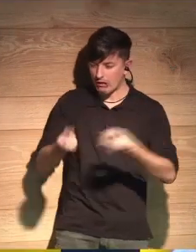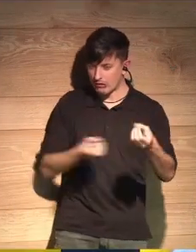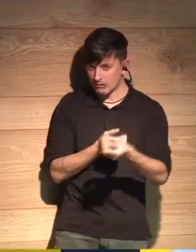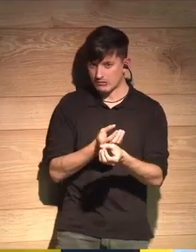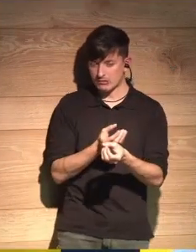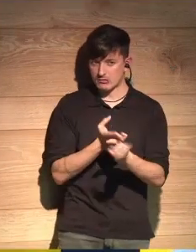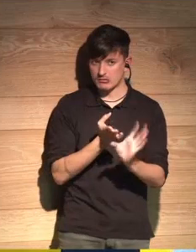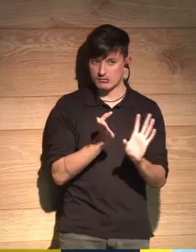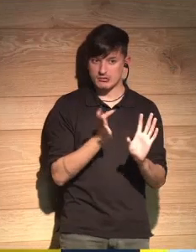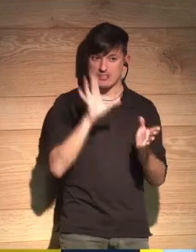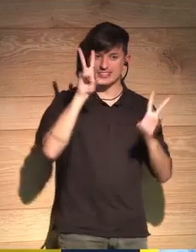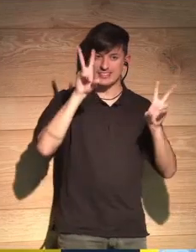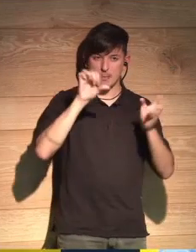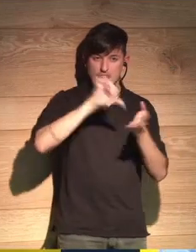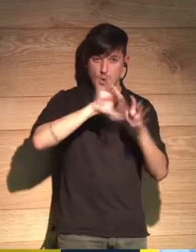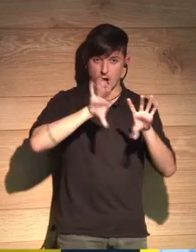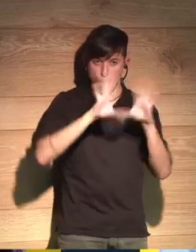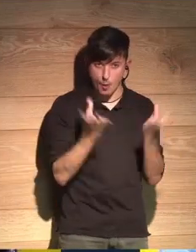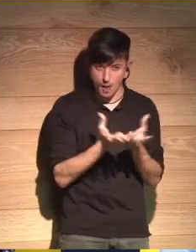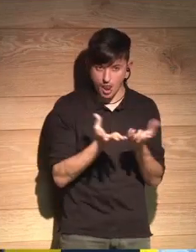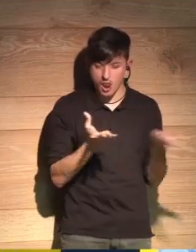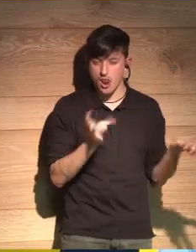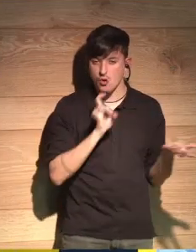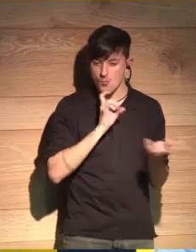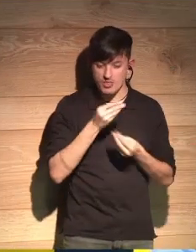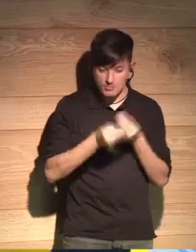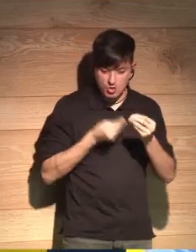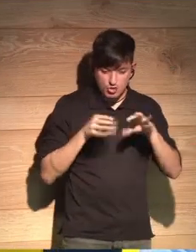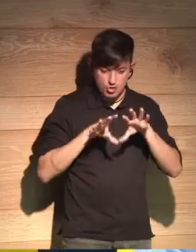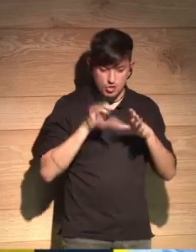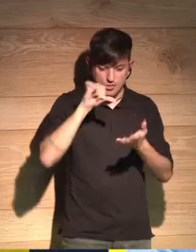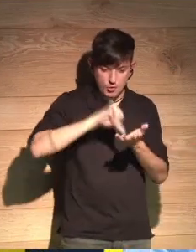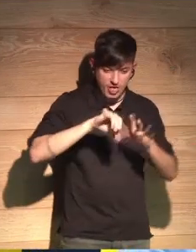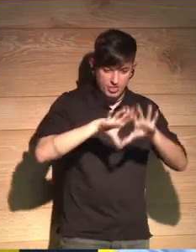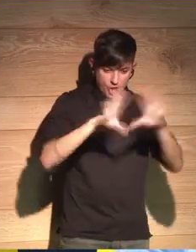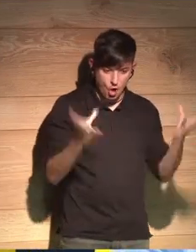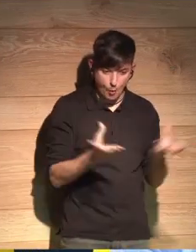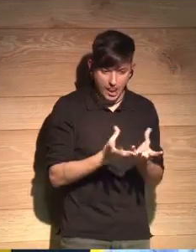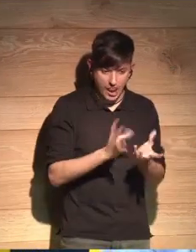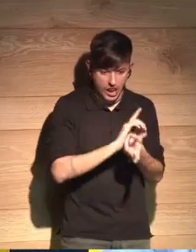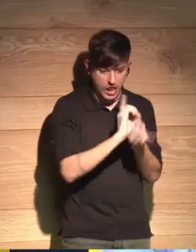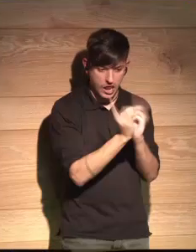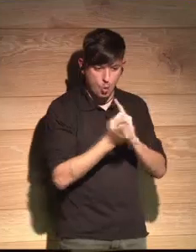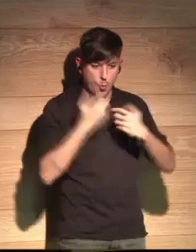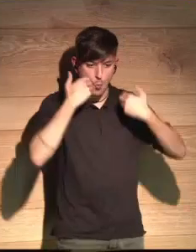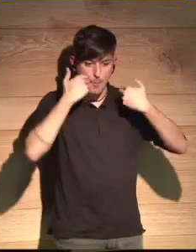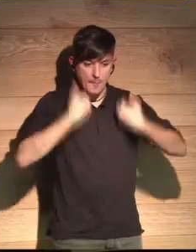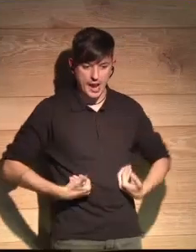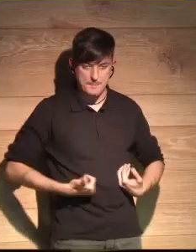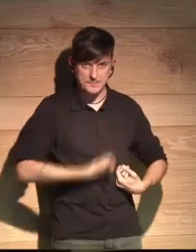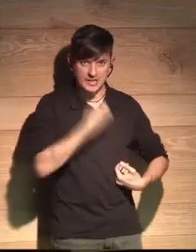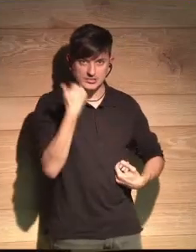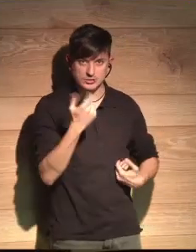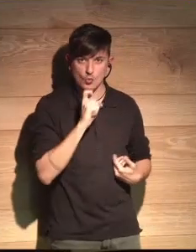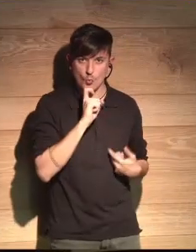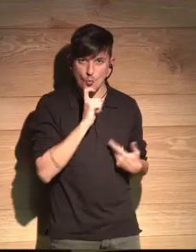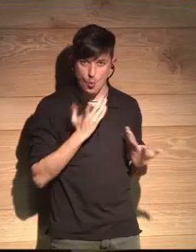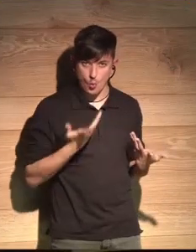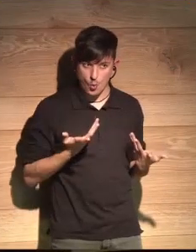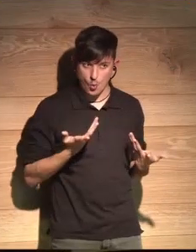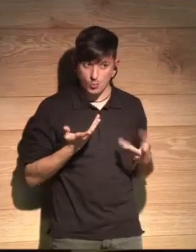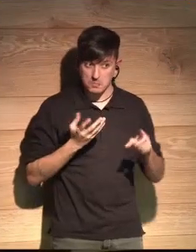an interesting one. So I'm going to launch a question to both of you. How do we make the global city a more